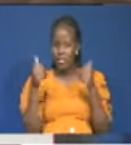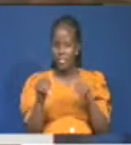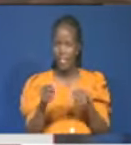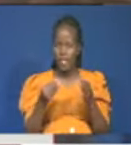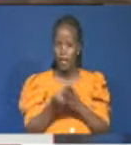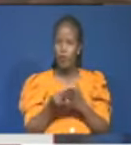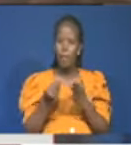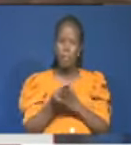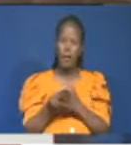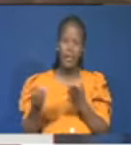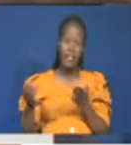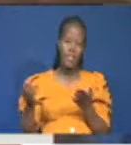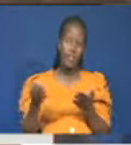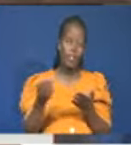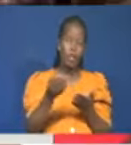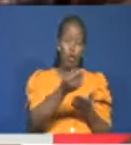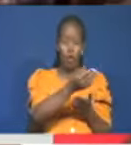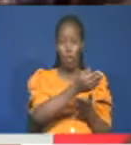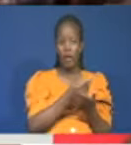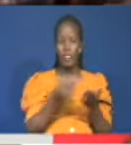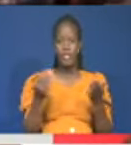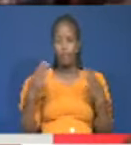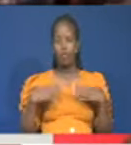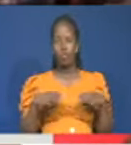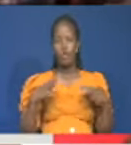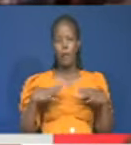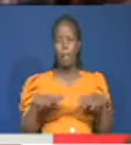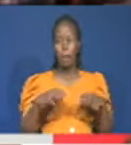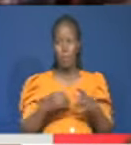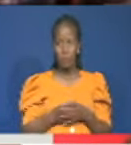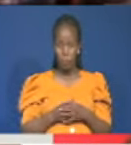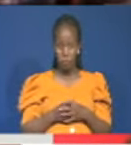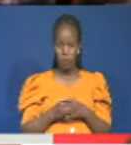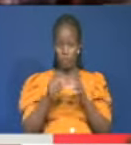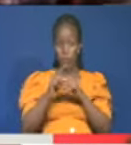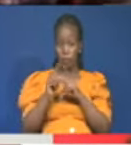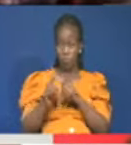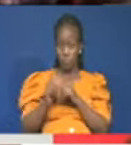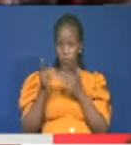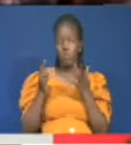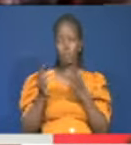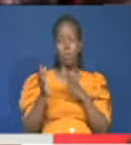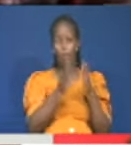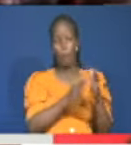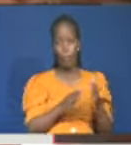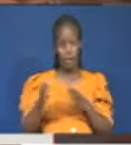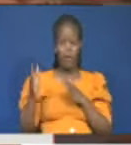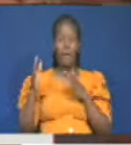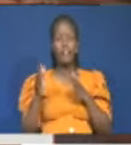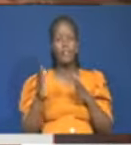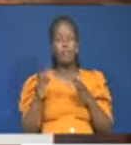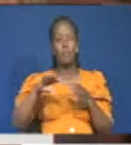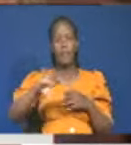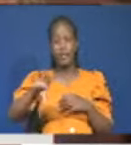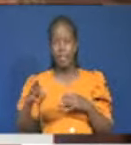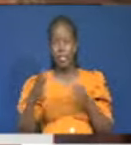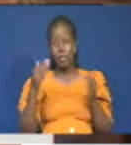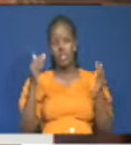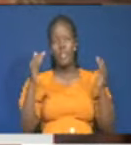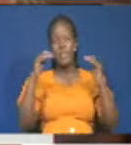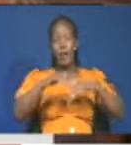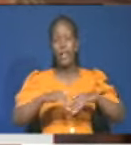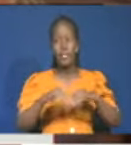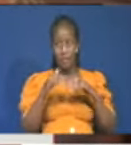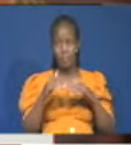the wananchi. Robert said among the measures set to be undertaken by the County Assembly as a matter